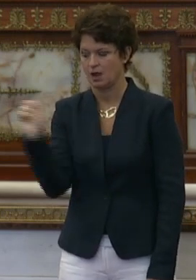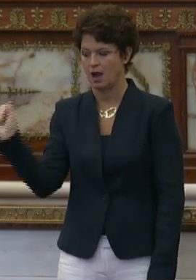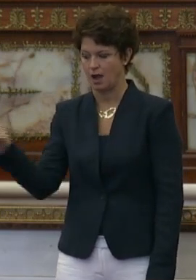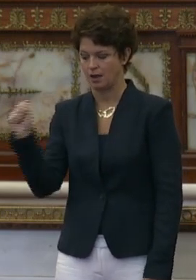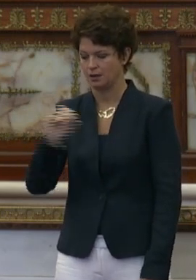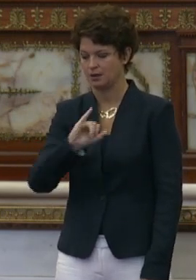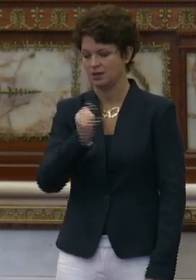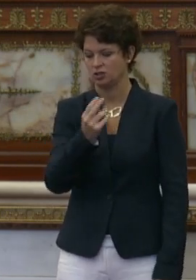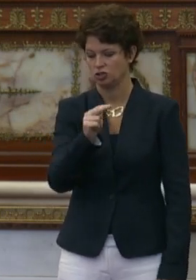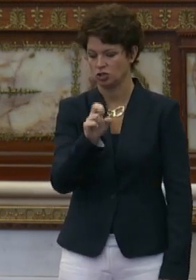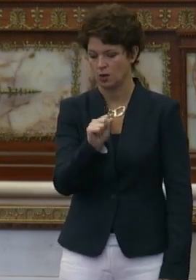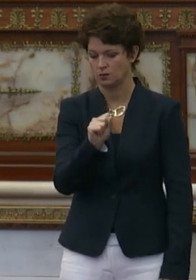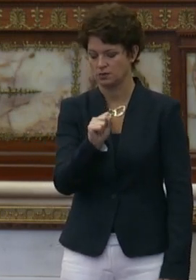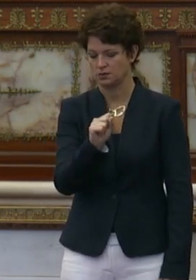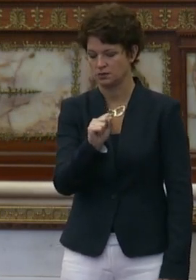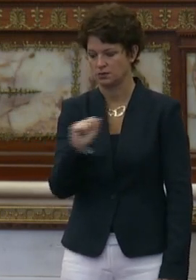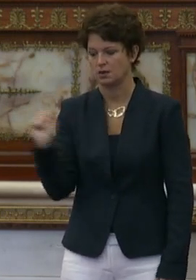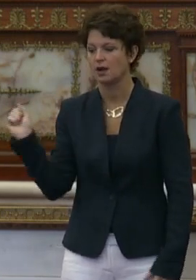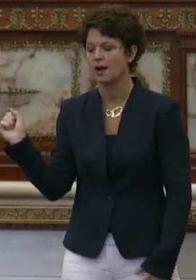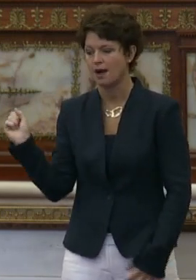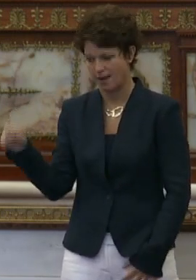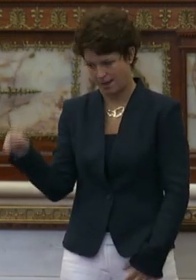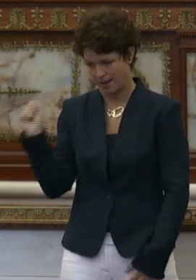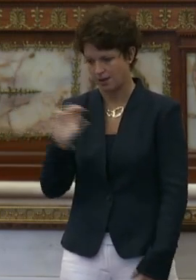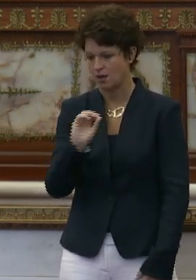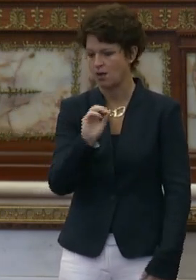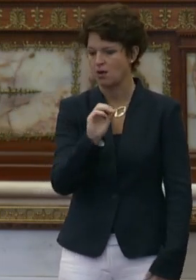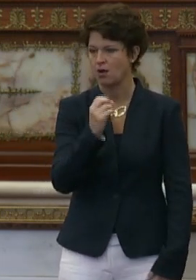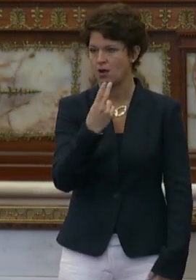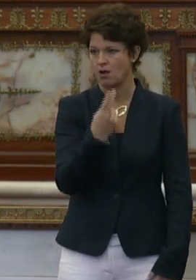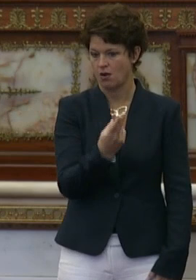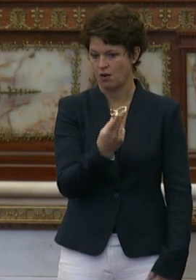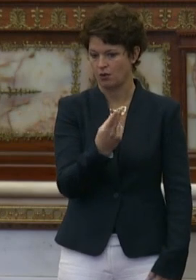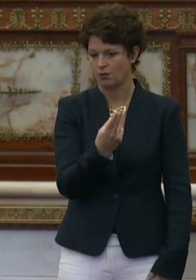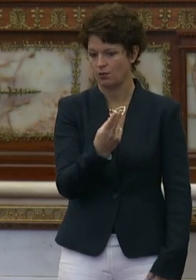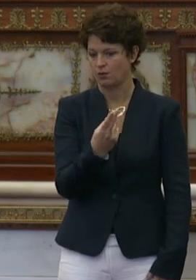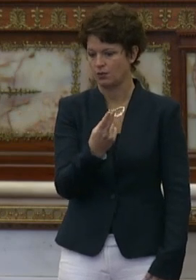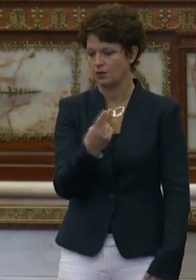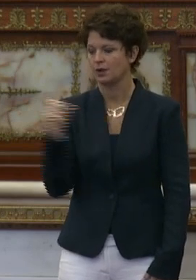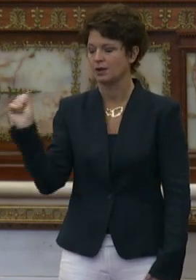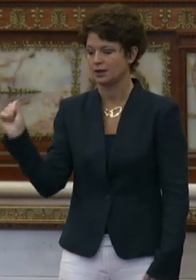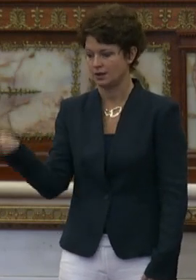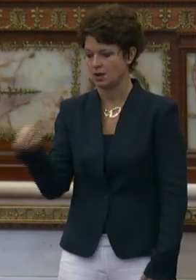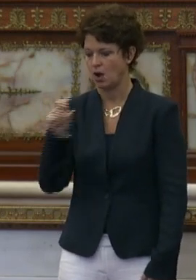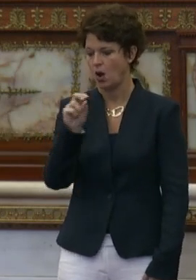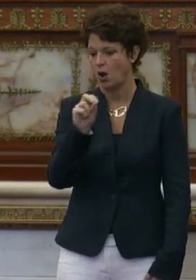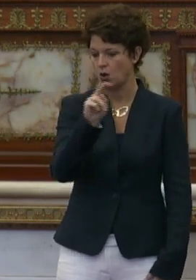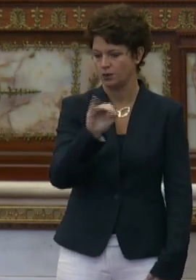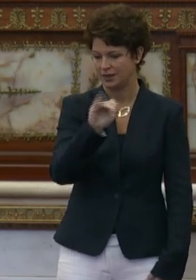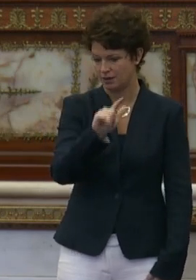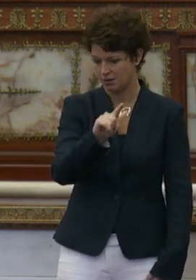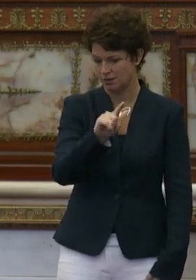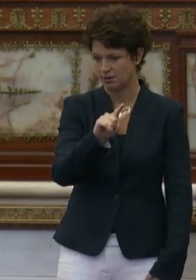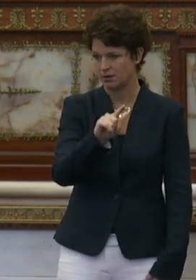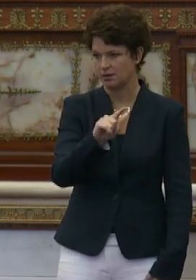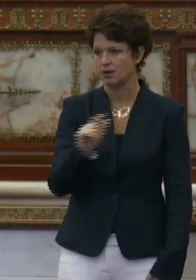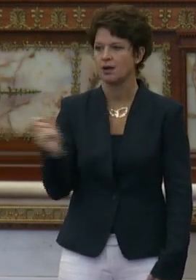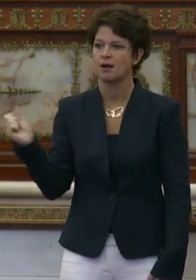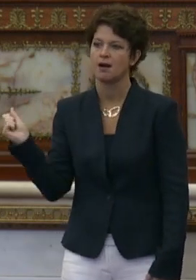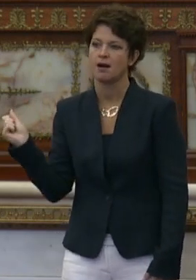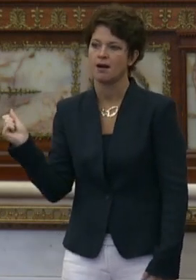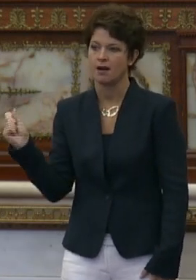Aye. Councilman Jones? Aye. Councilman O? Aye. Councilman